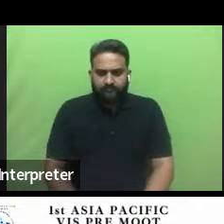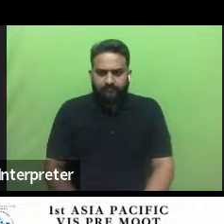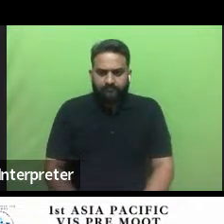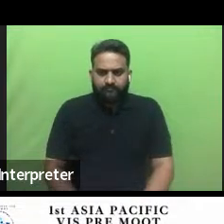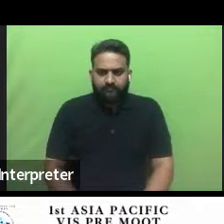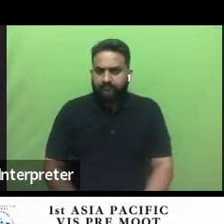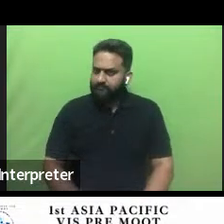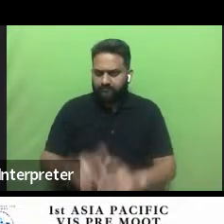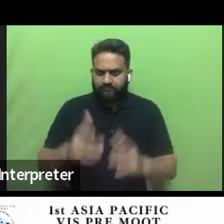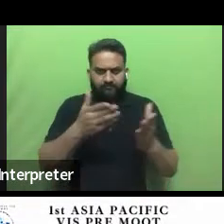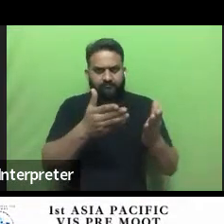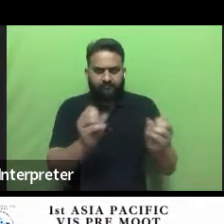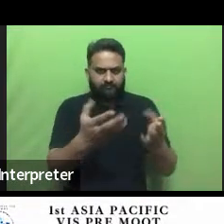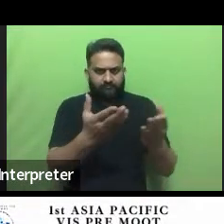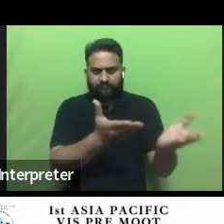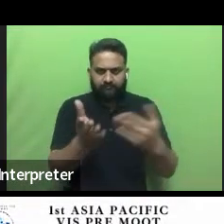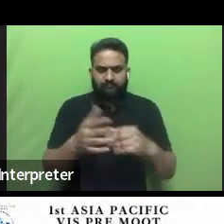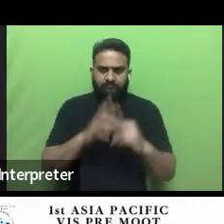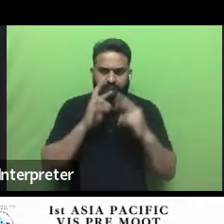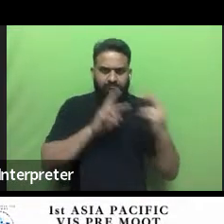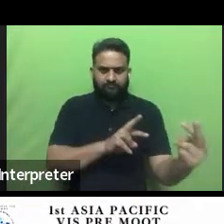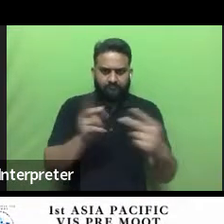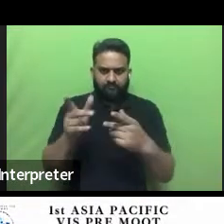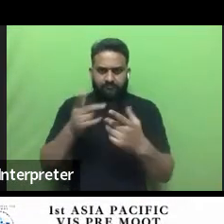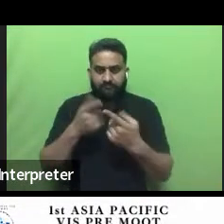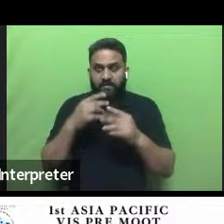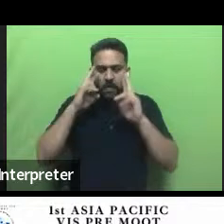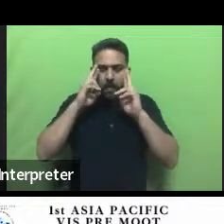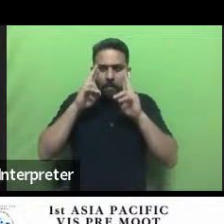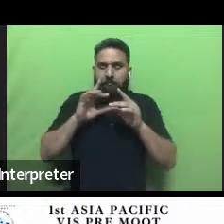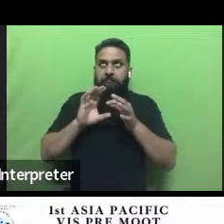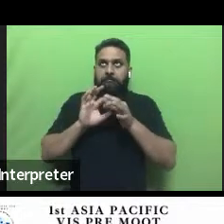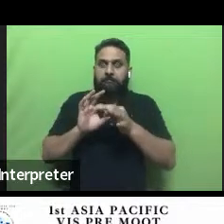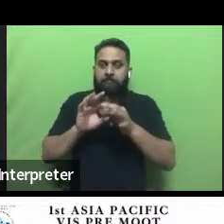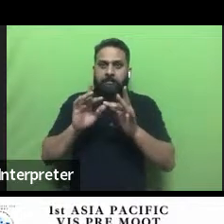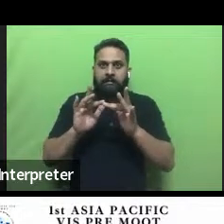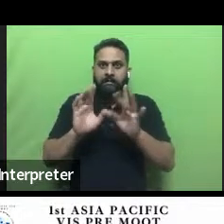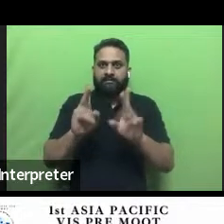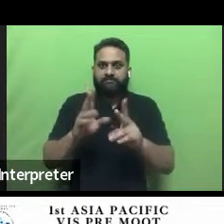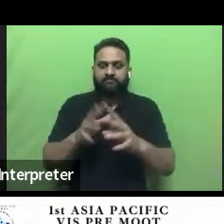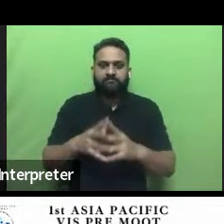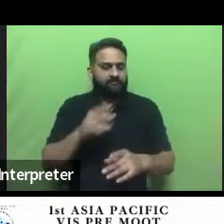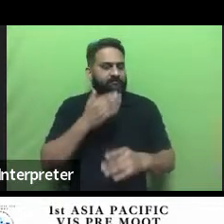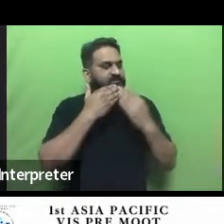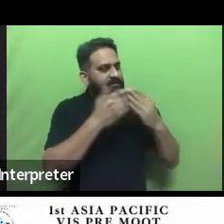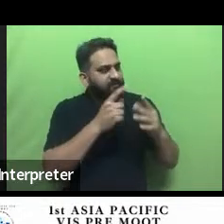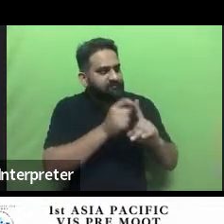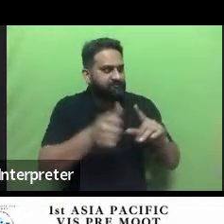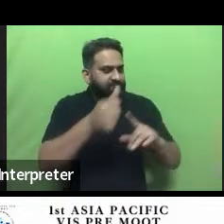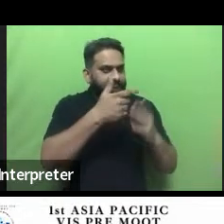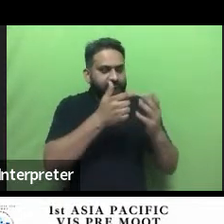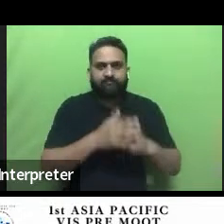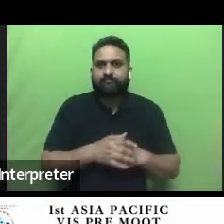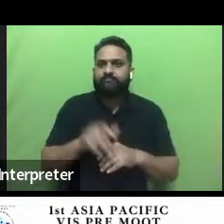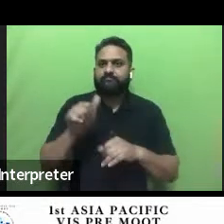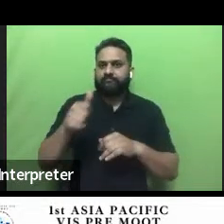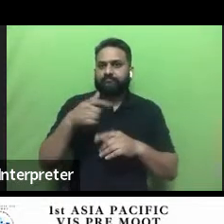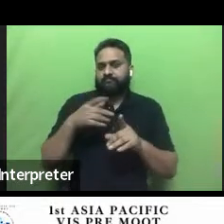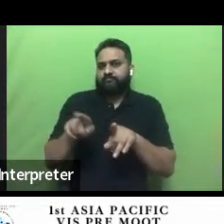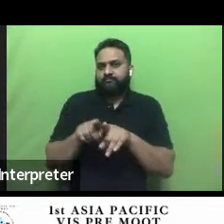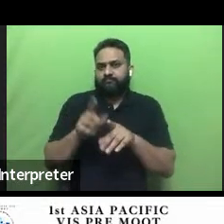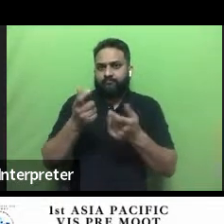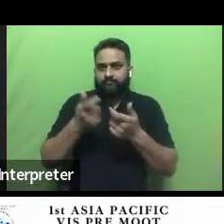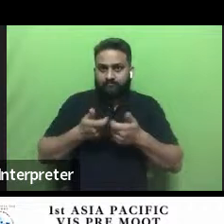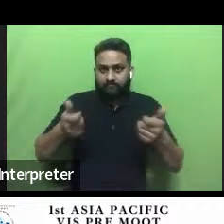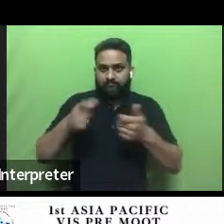Please go ahead then. Hopefully I won't get lost again. Thank you, Madam President. Members of the tribunal, greetings